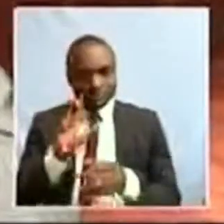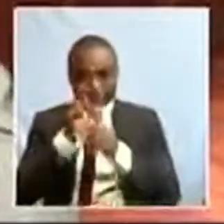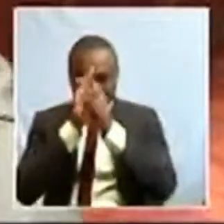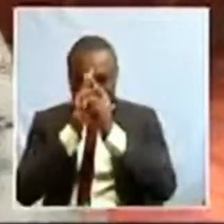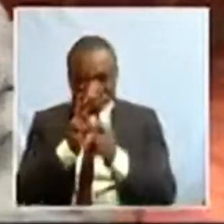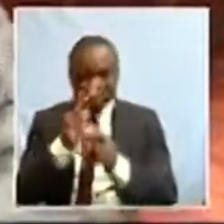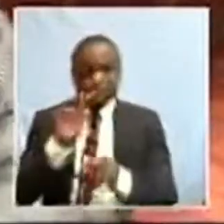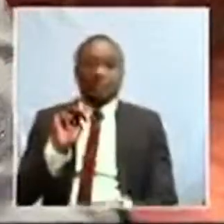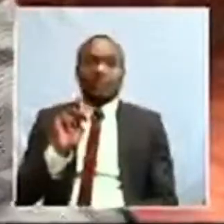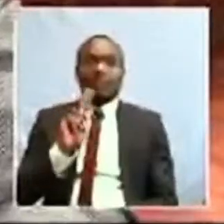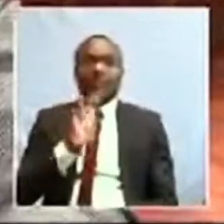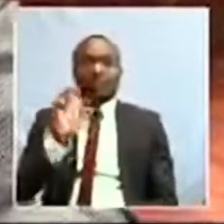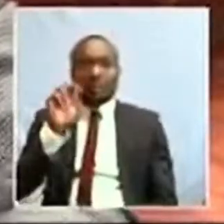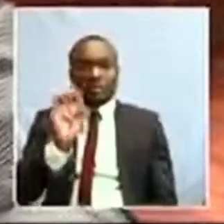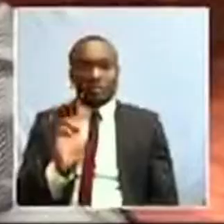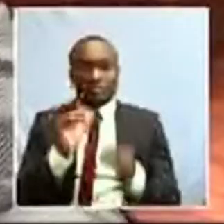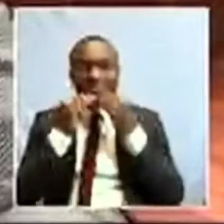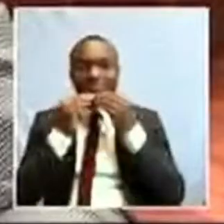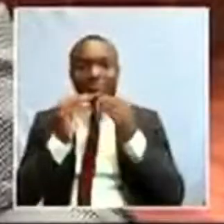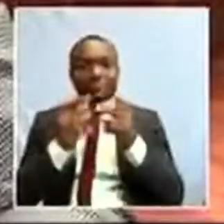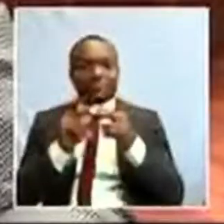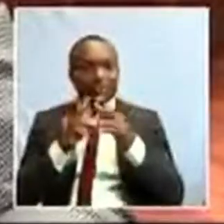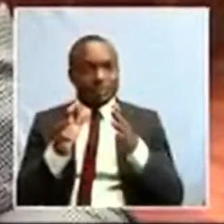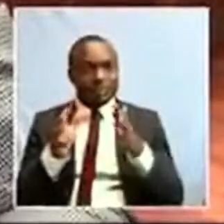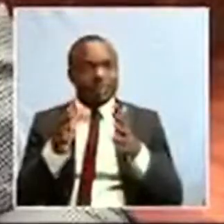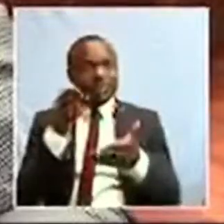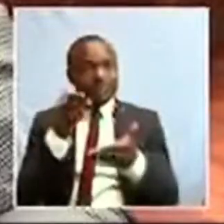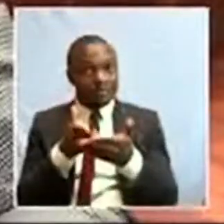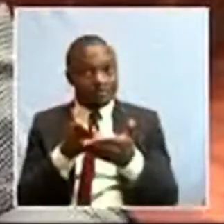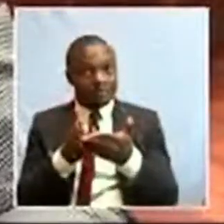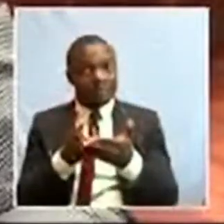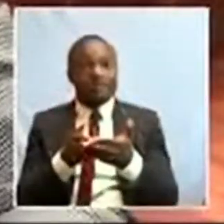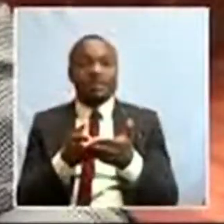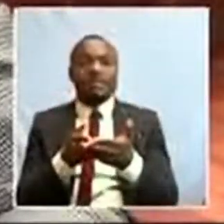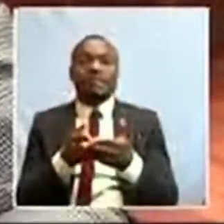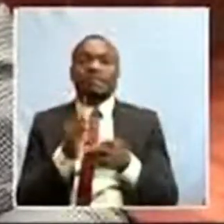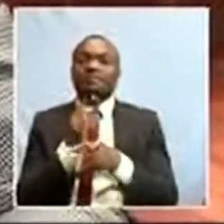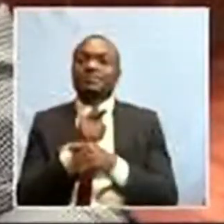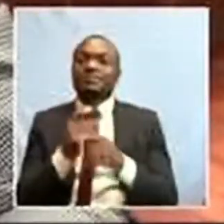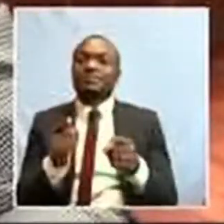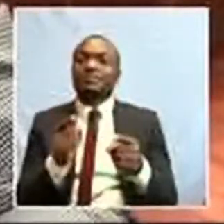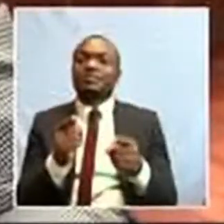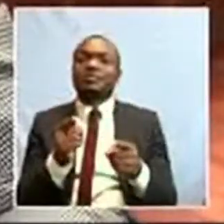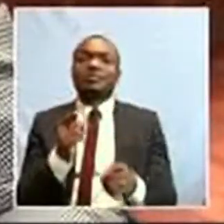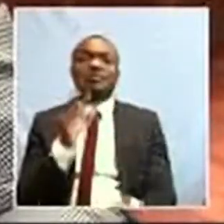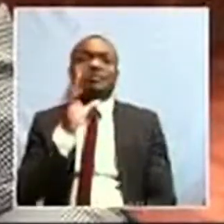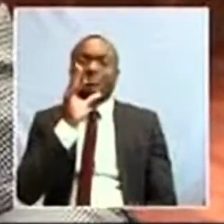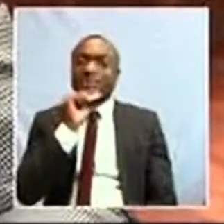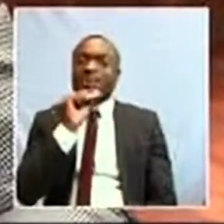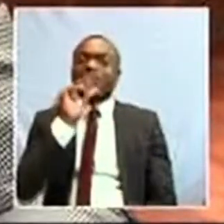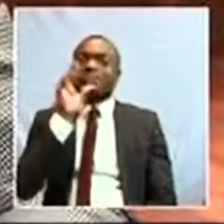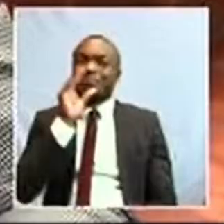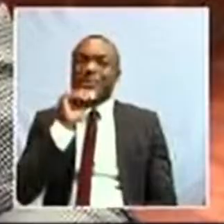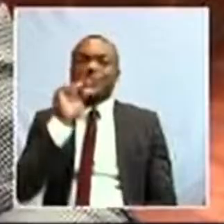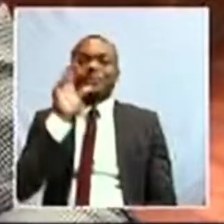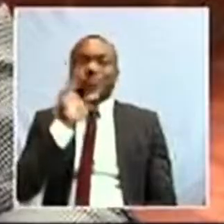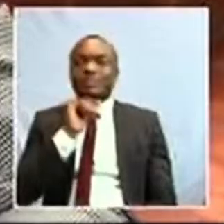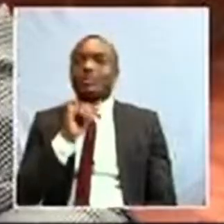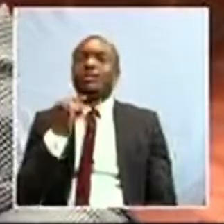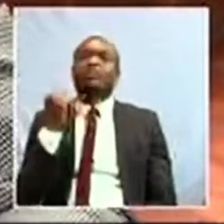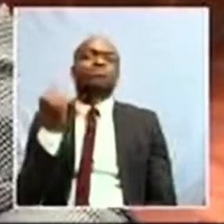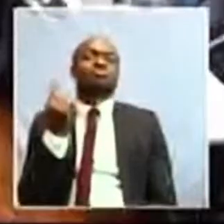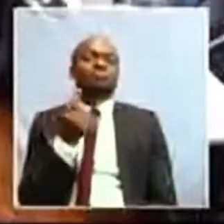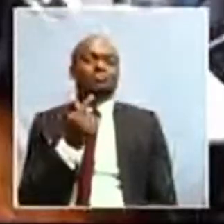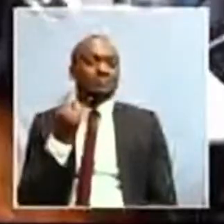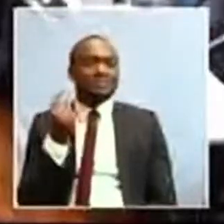Mwene. Thank you so much. Chair, this is rhetoric. They are just mere stories that they are trying